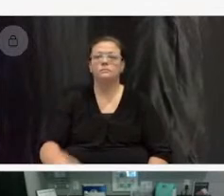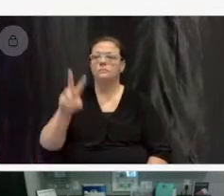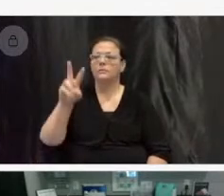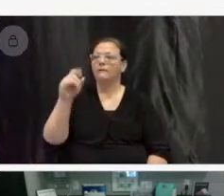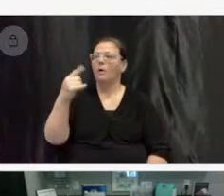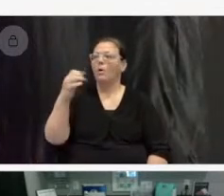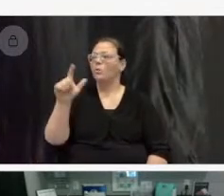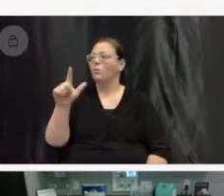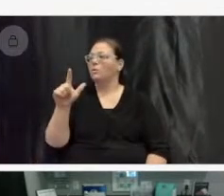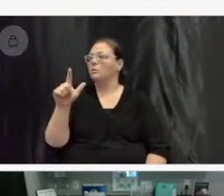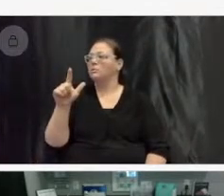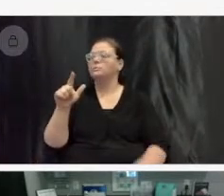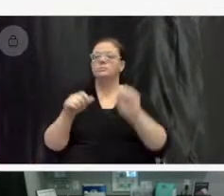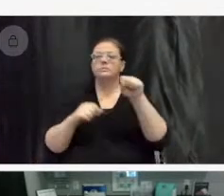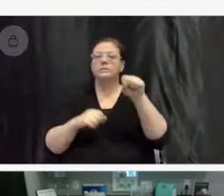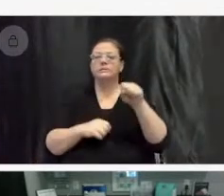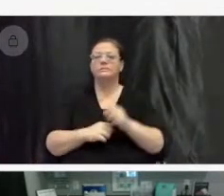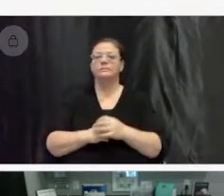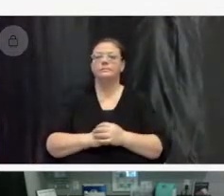Vogel, Yes.